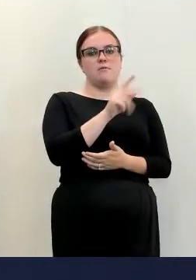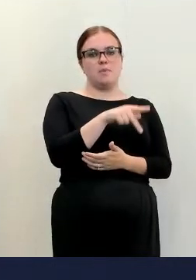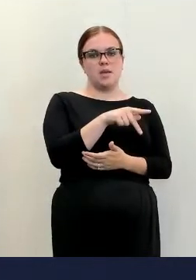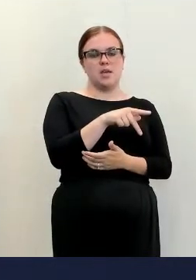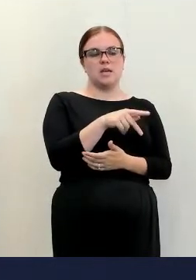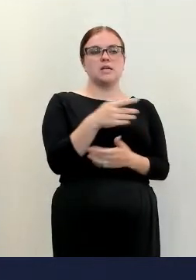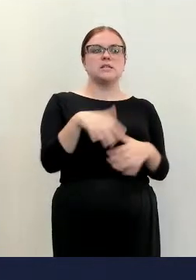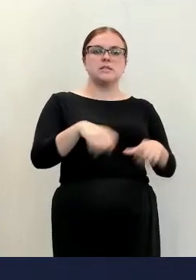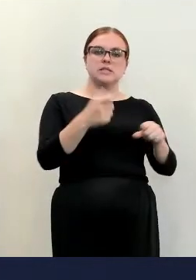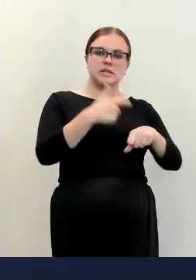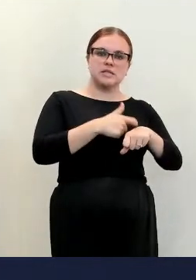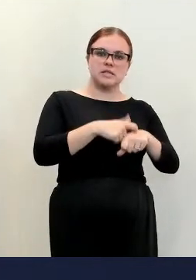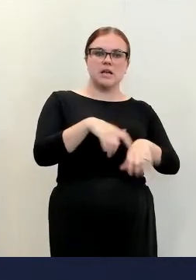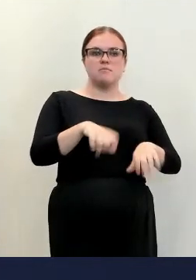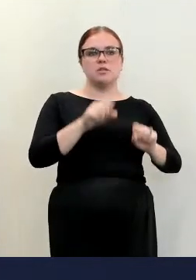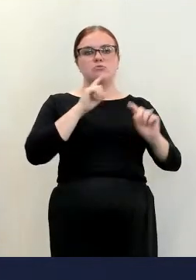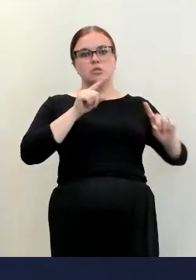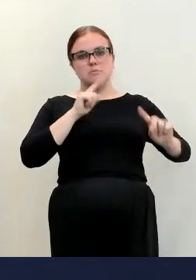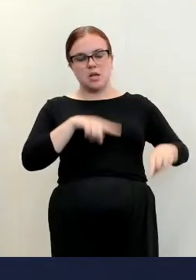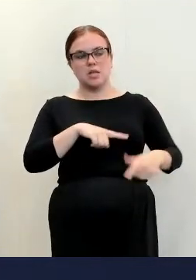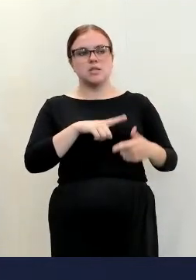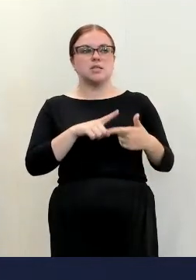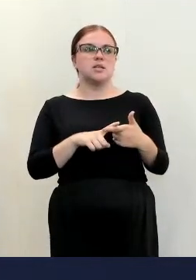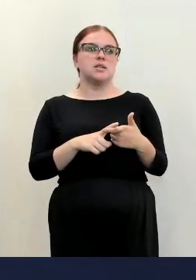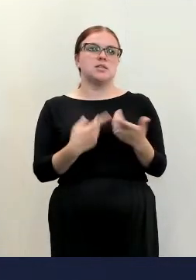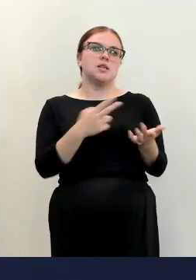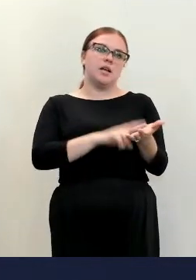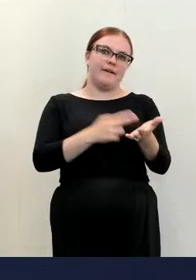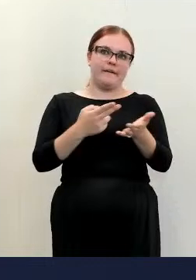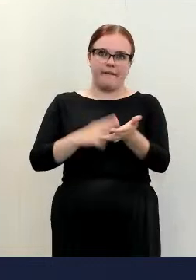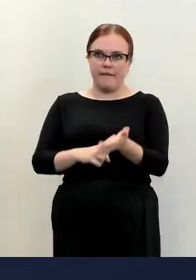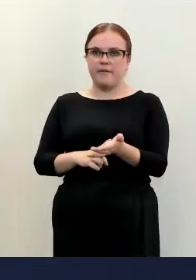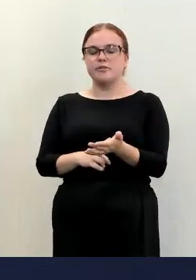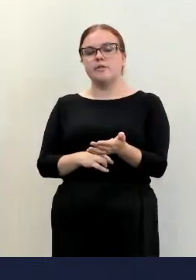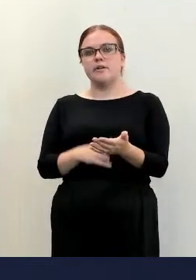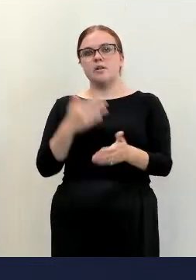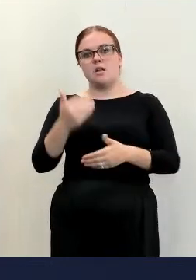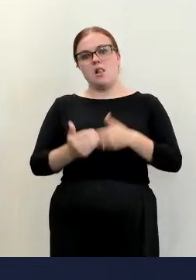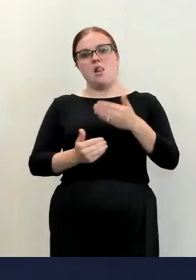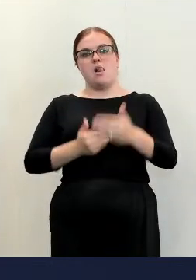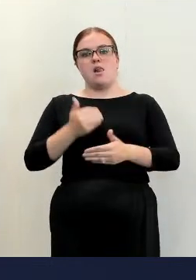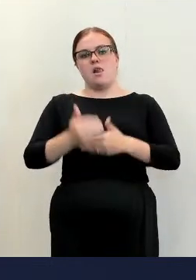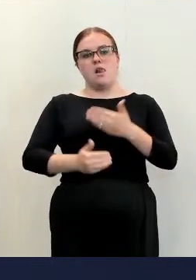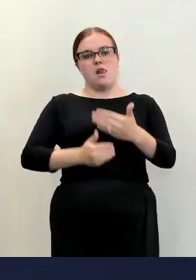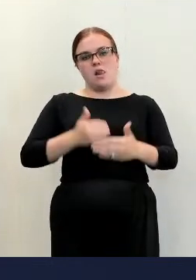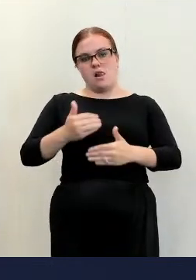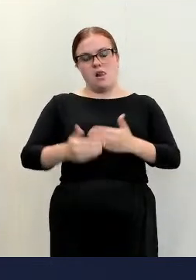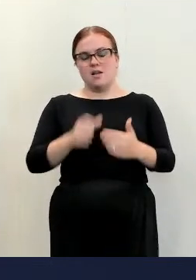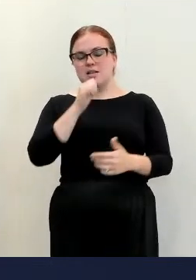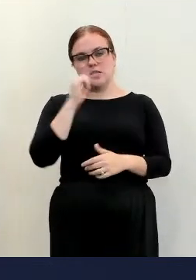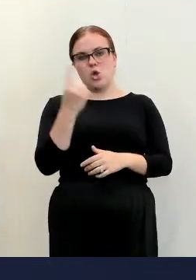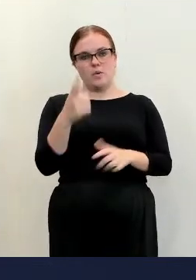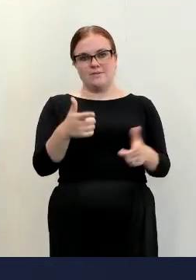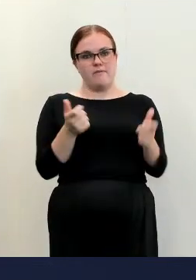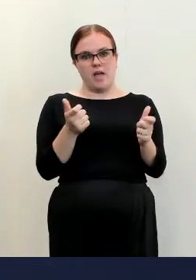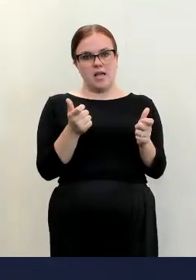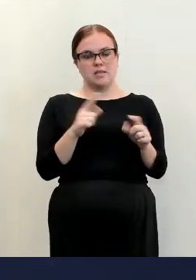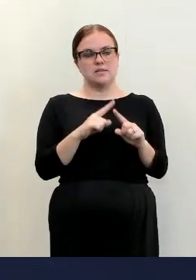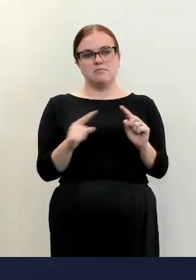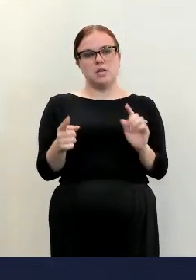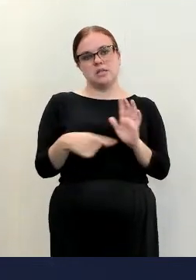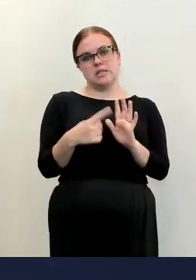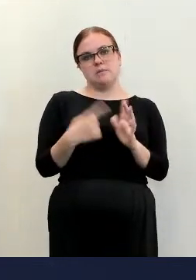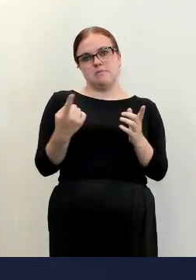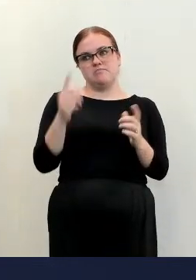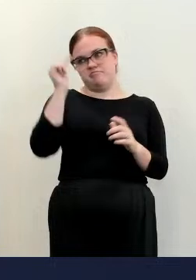takes time to get responses back and then award those contracts. So it's not as fast as we'd always like it, but that's sometimes